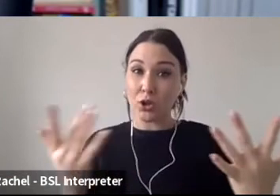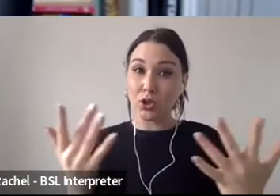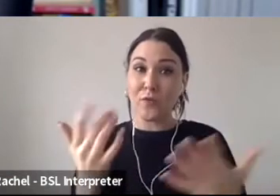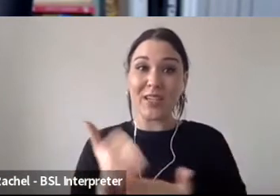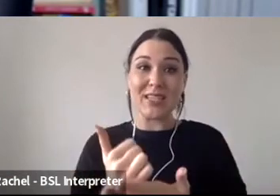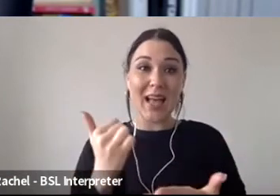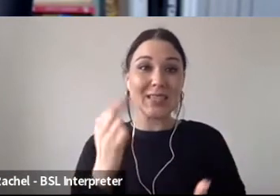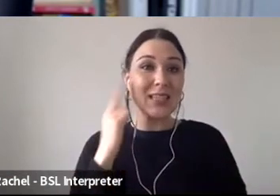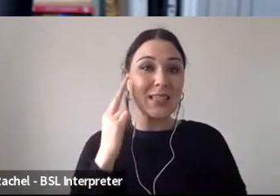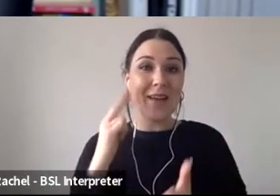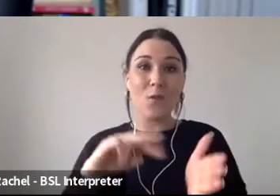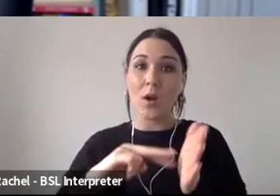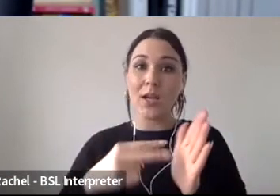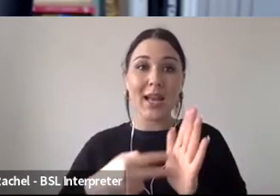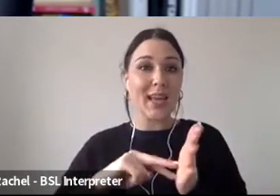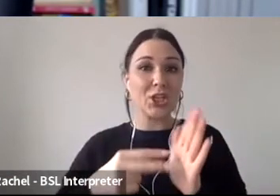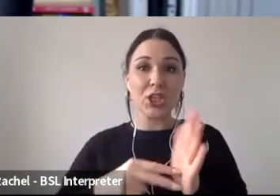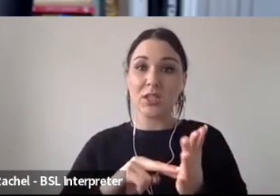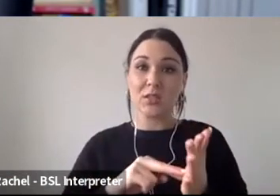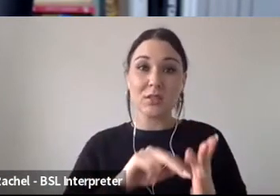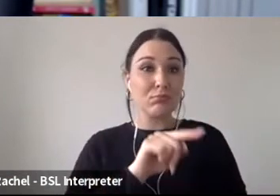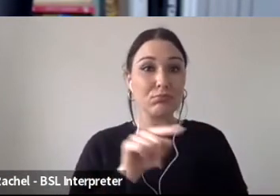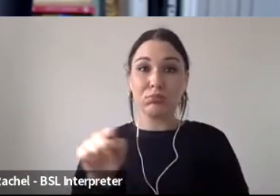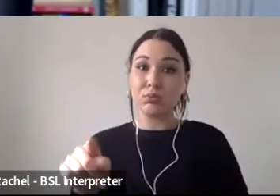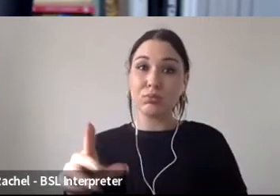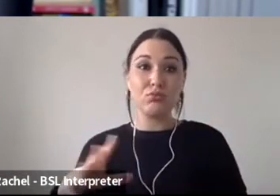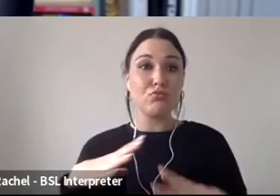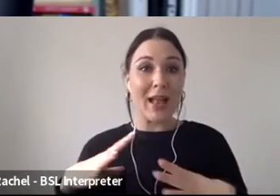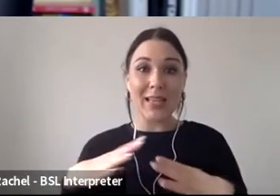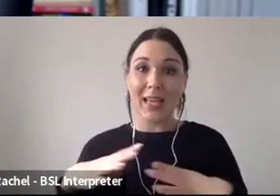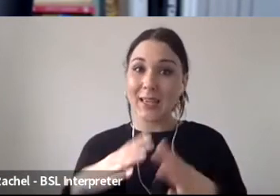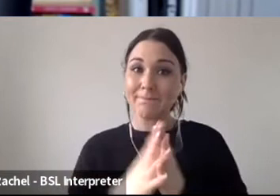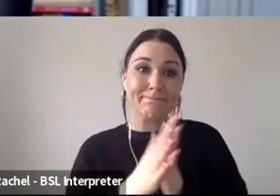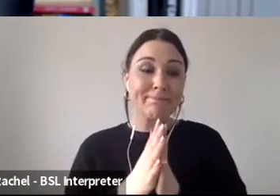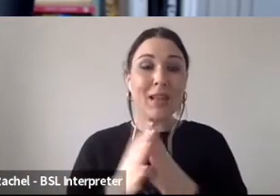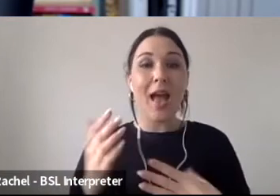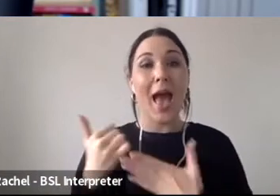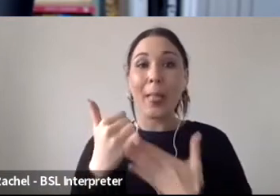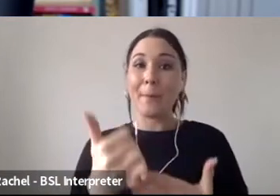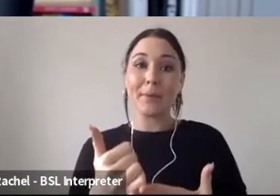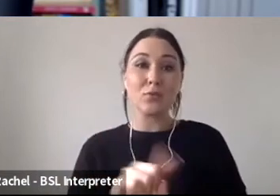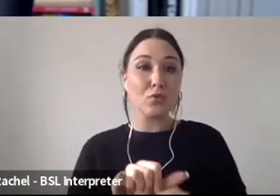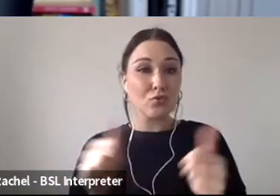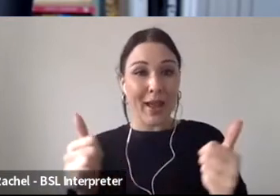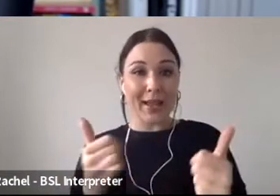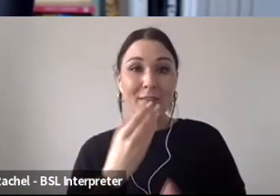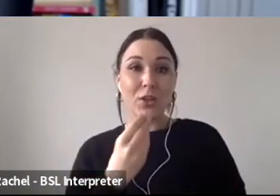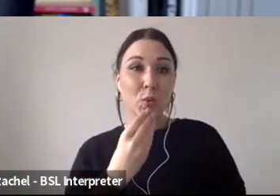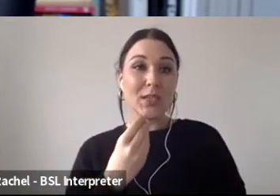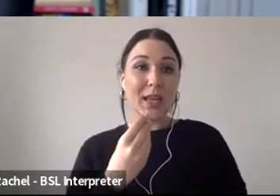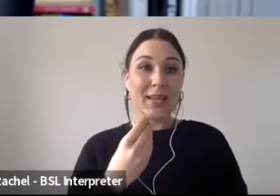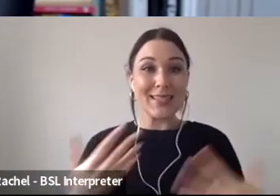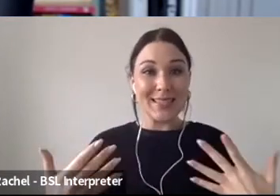deaf organisations out there who are really ready and willing to help. So it's great that you're using statistics from